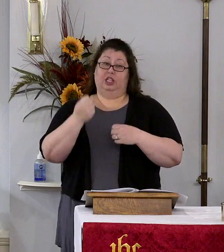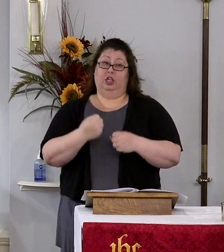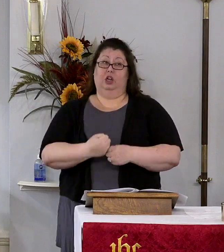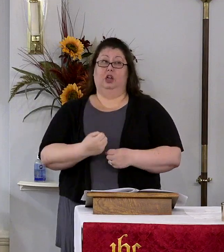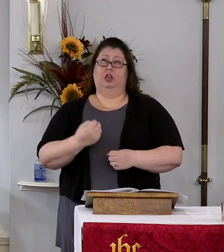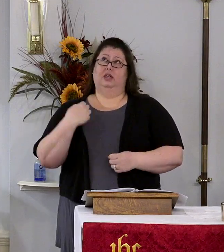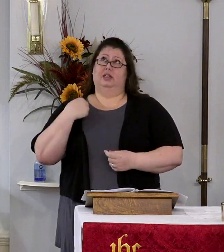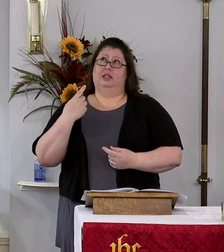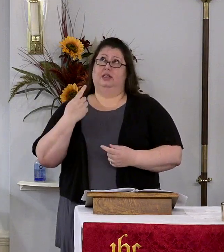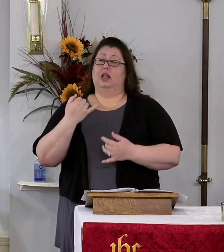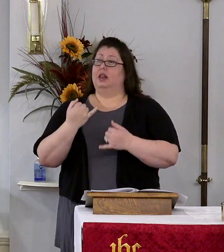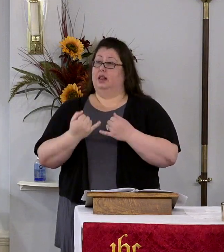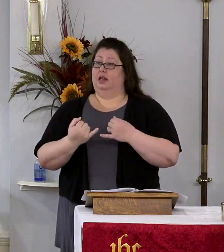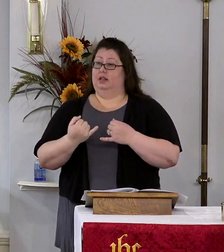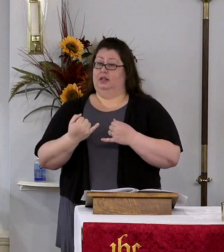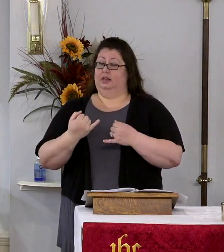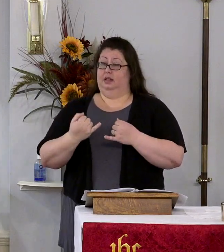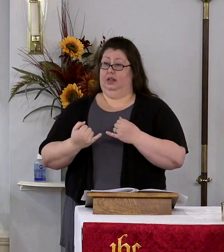since last November.